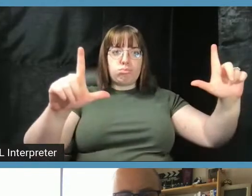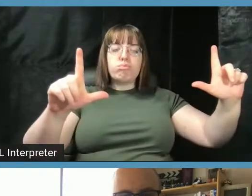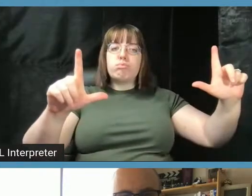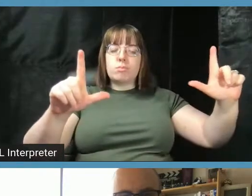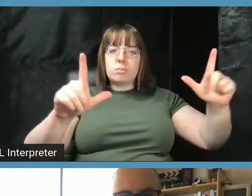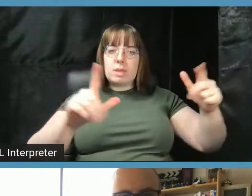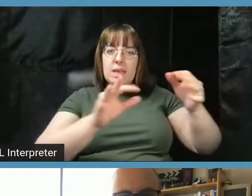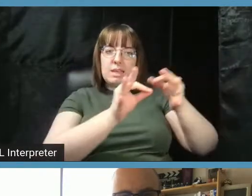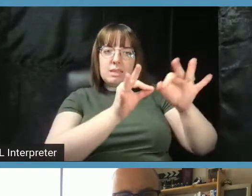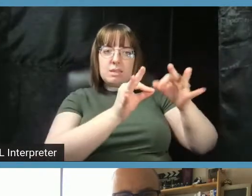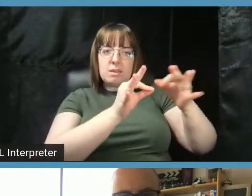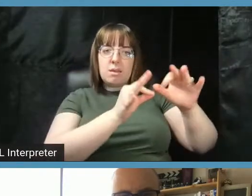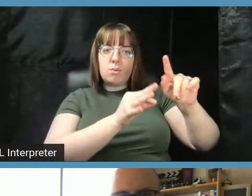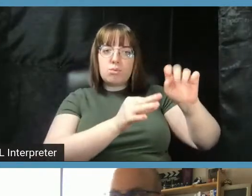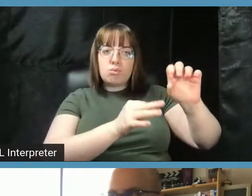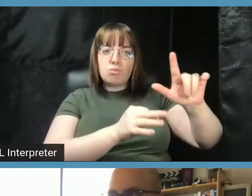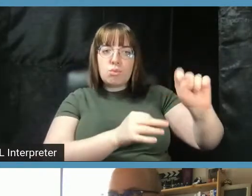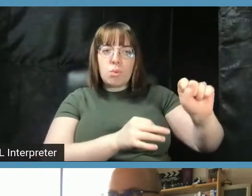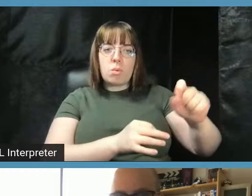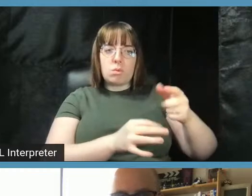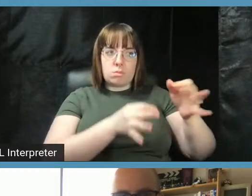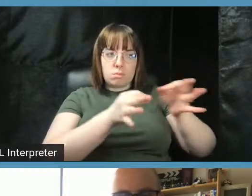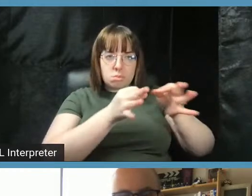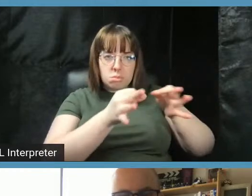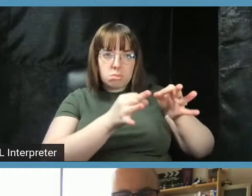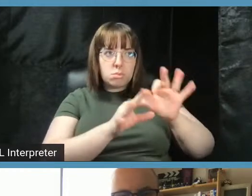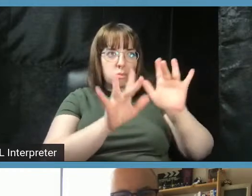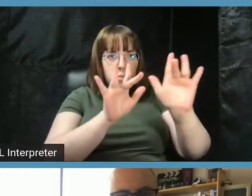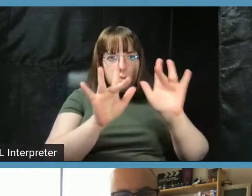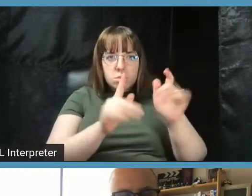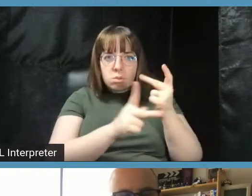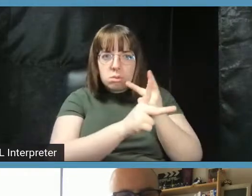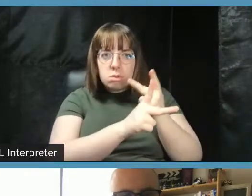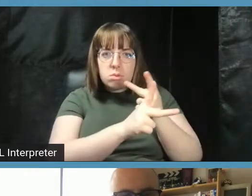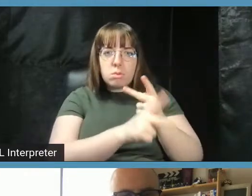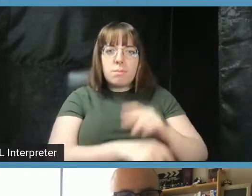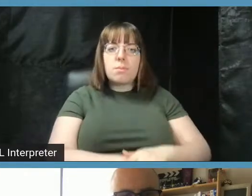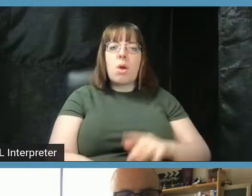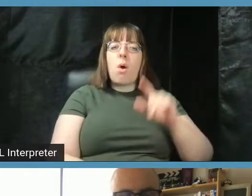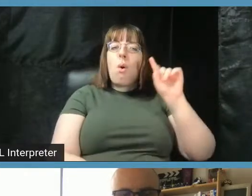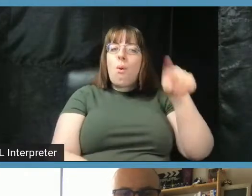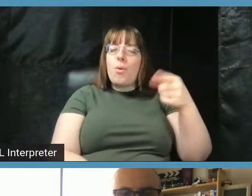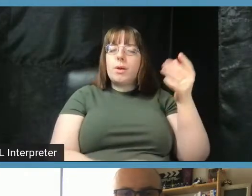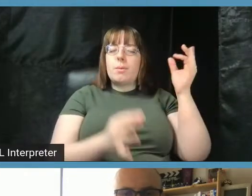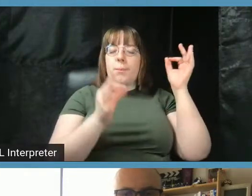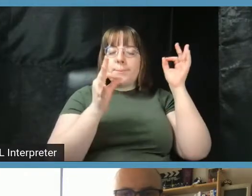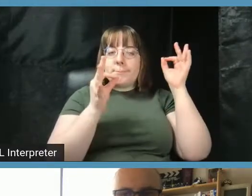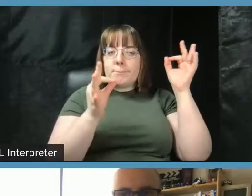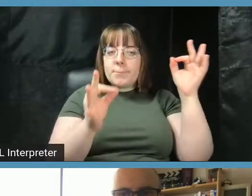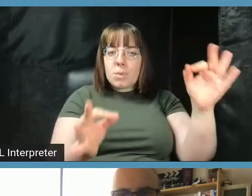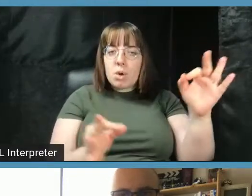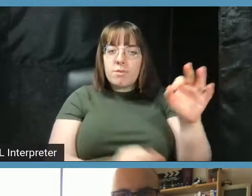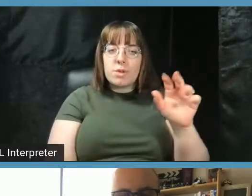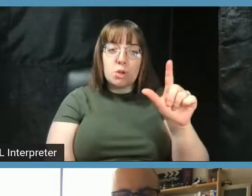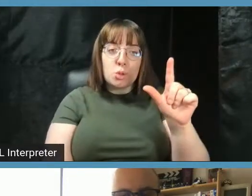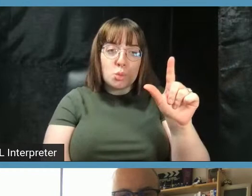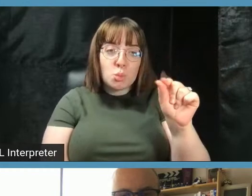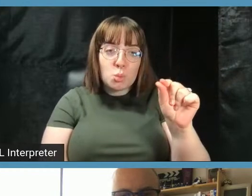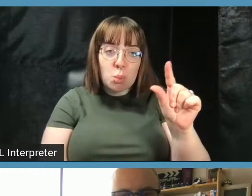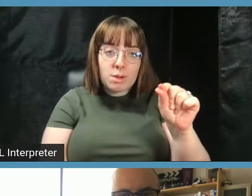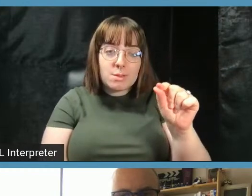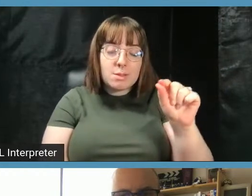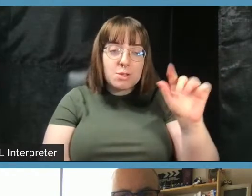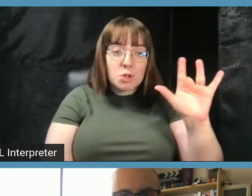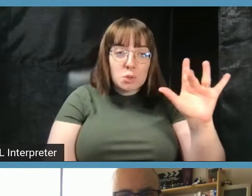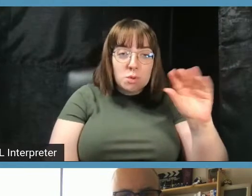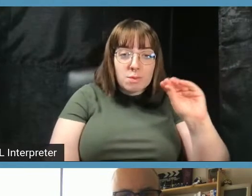actually do an accessibility check of the website. Again, it will only in its most perfect state catch about 20 to 25% of